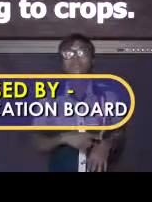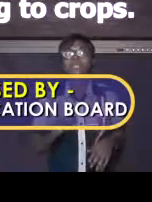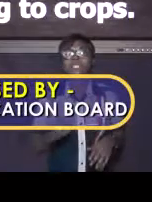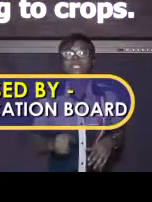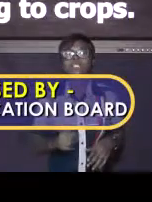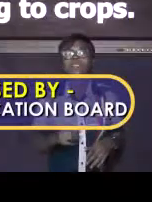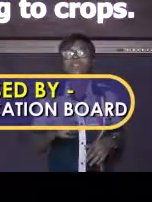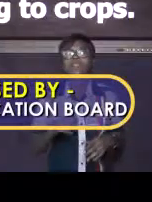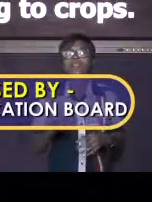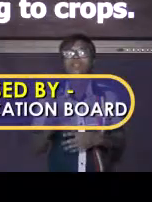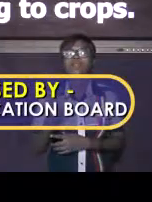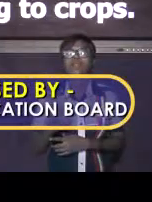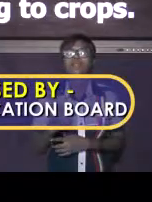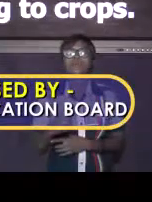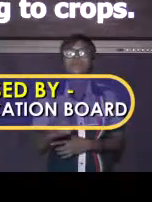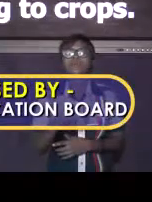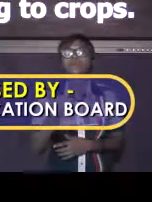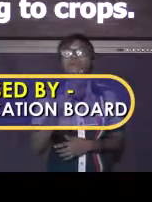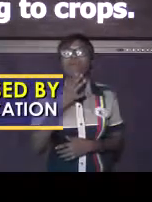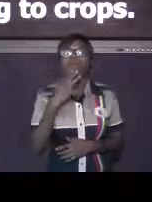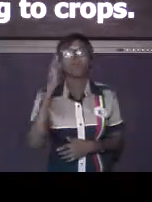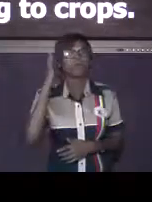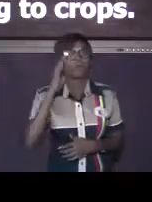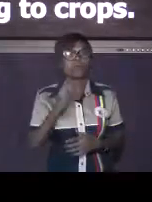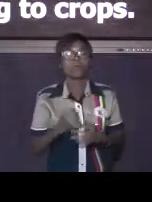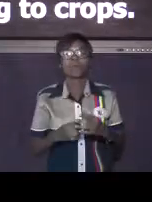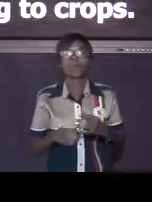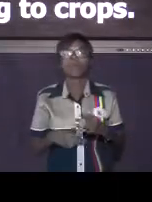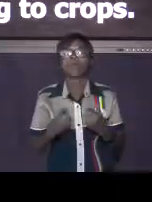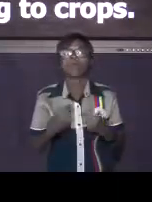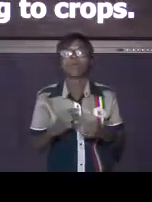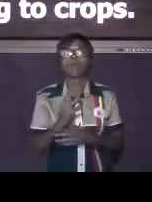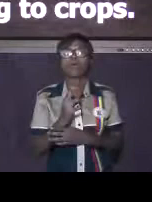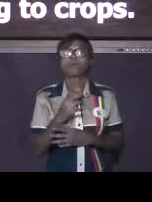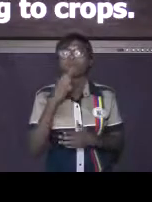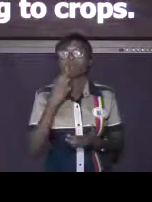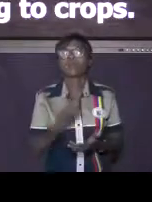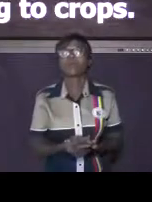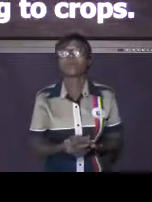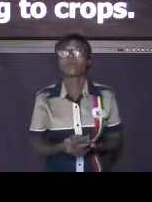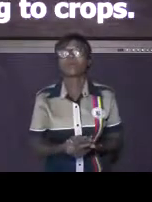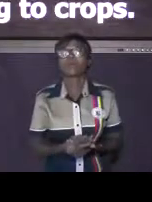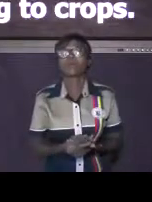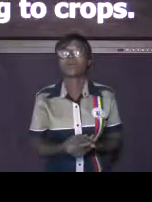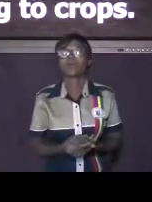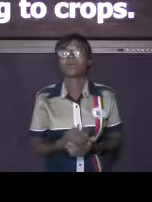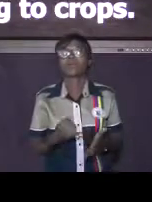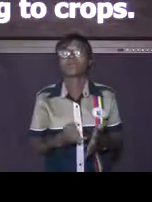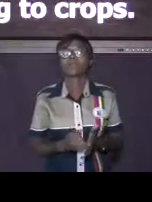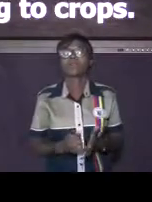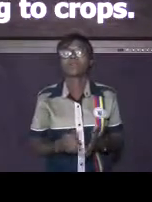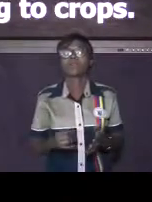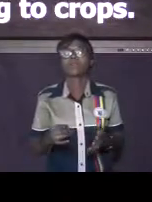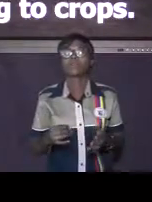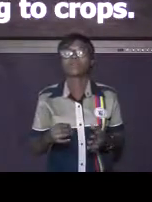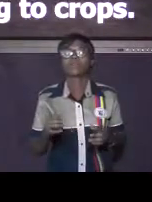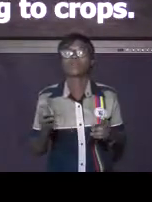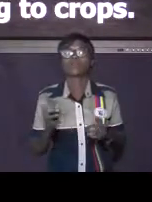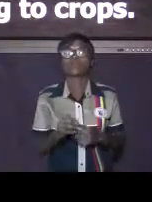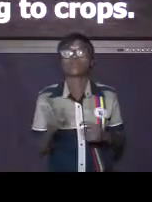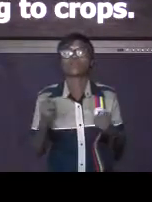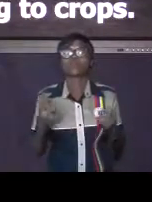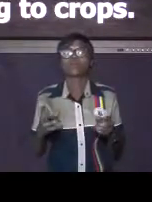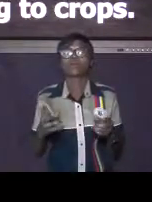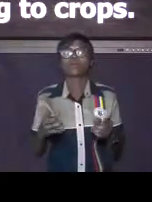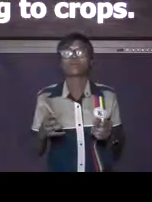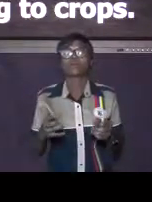grow. Even the color, the green color will come out, and the plants are very happy during this period. It's very vital